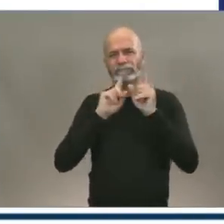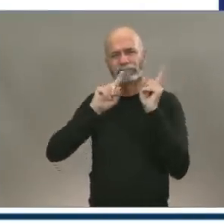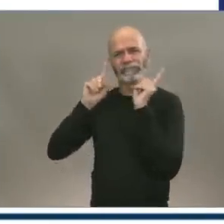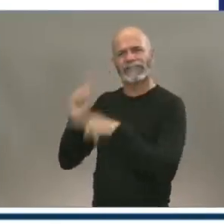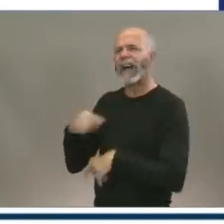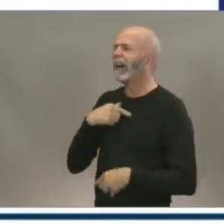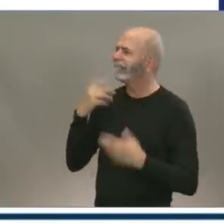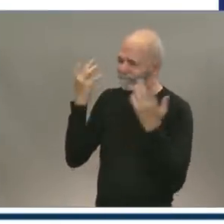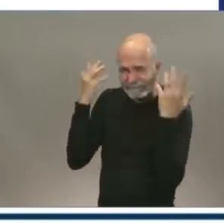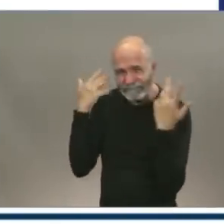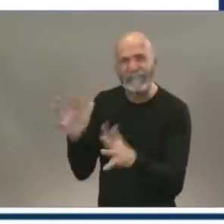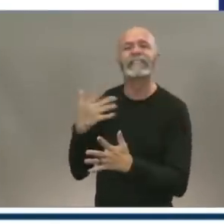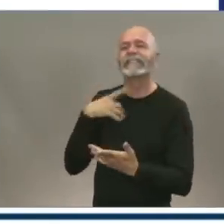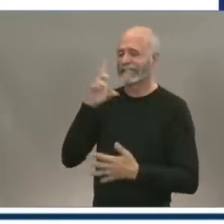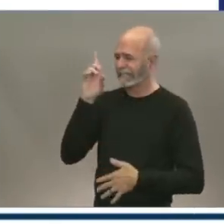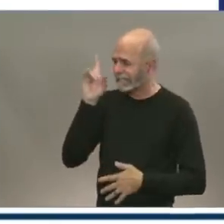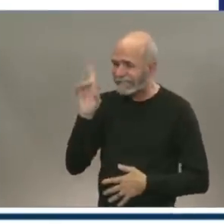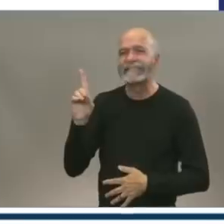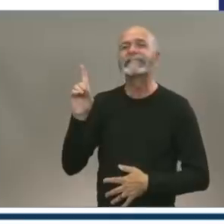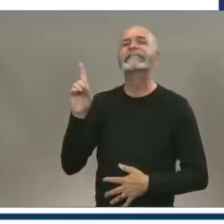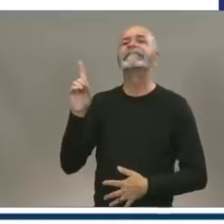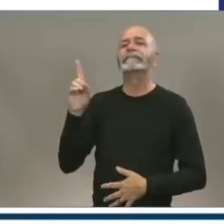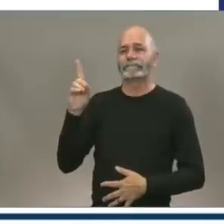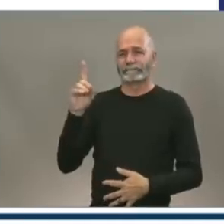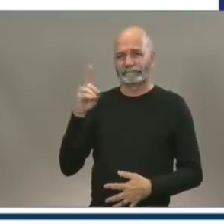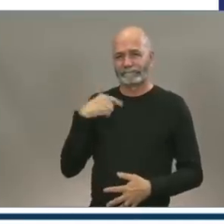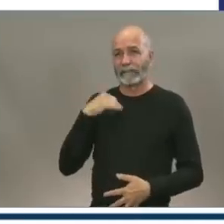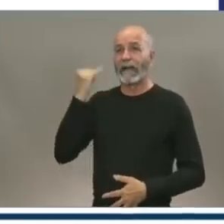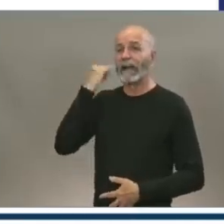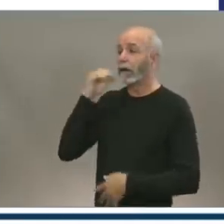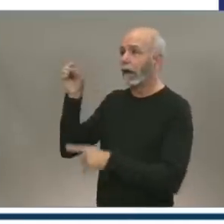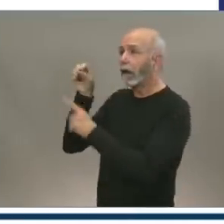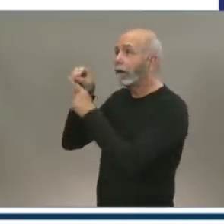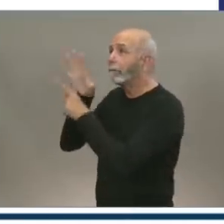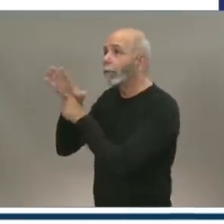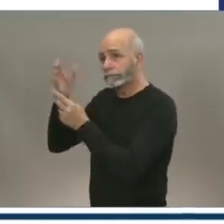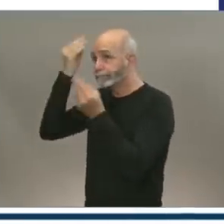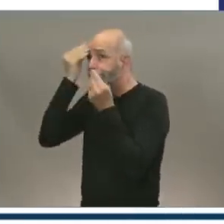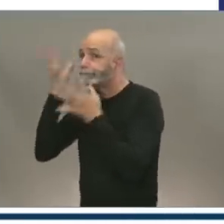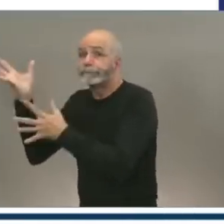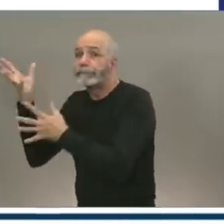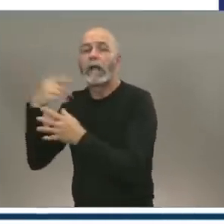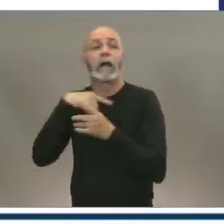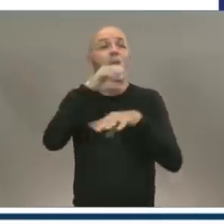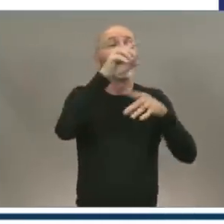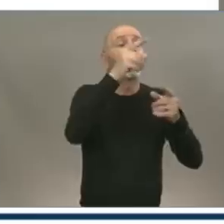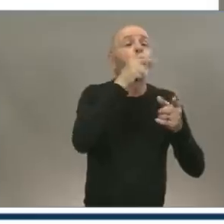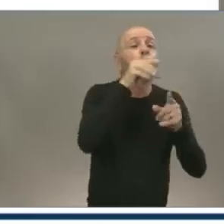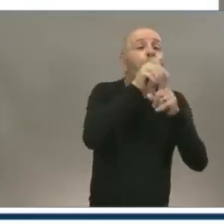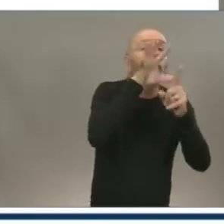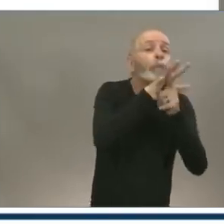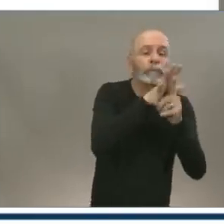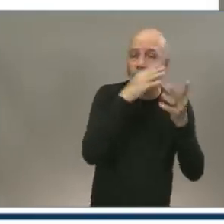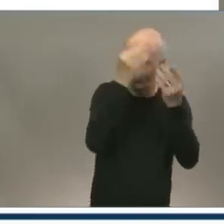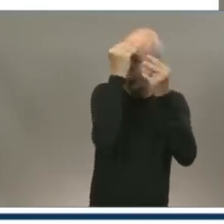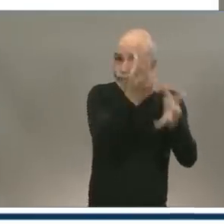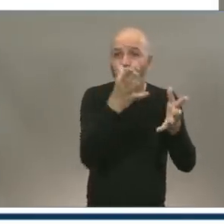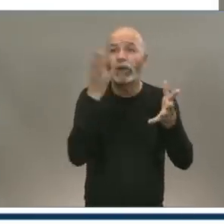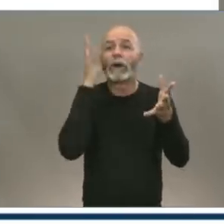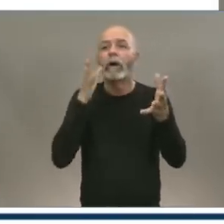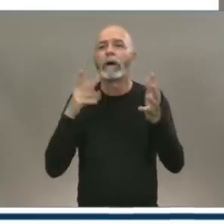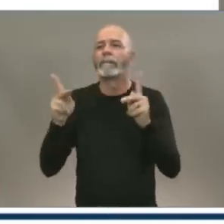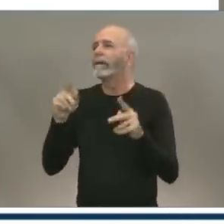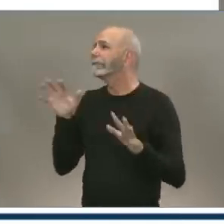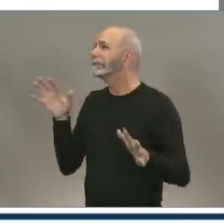exposure notifications. We only use those when there's been some kind of circumstances where we can't in other ways contact people